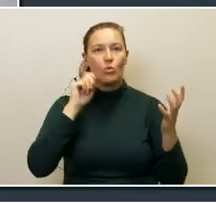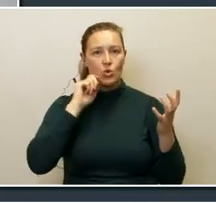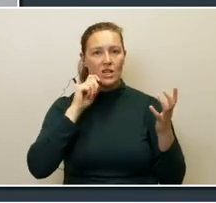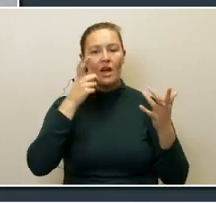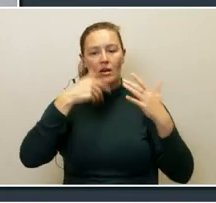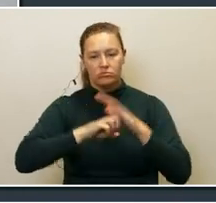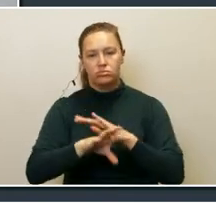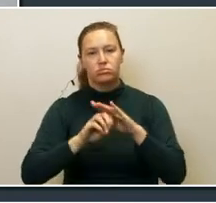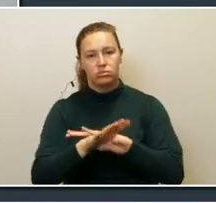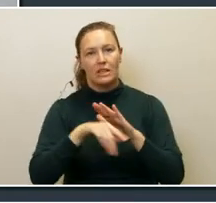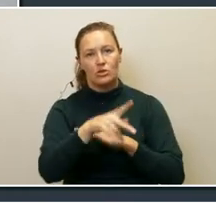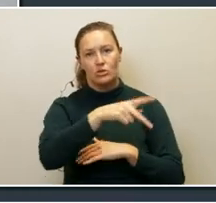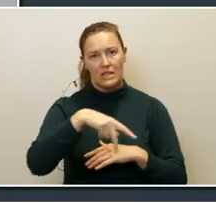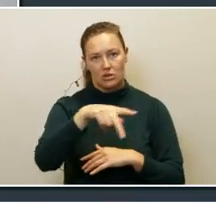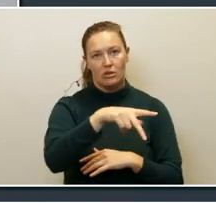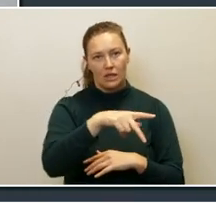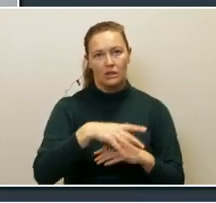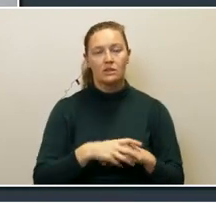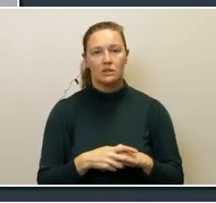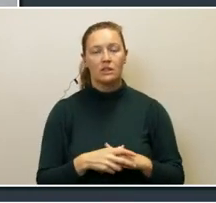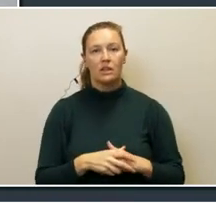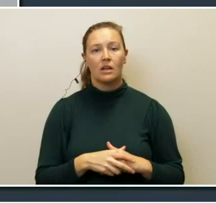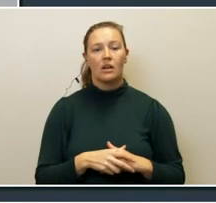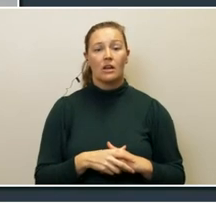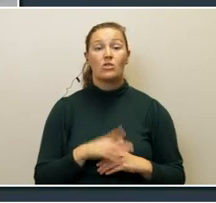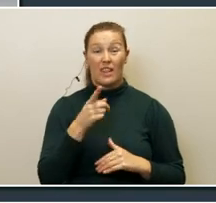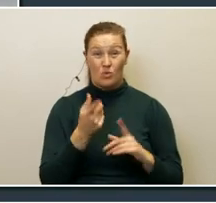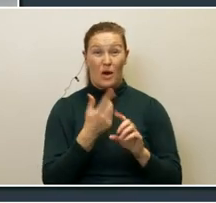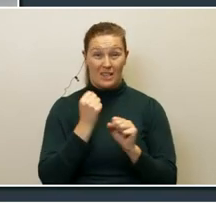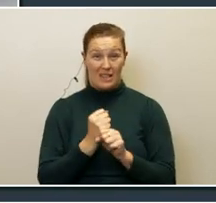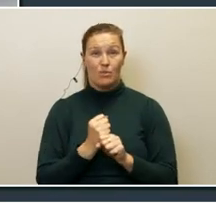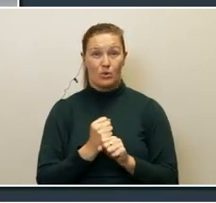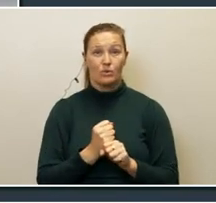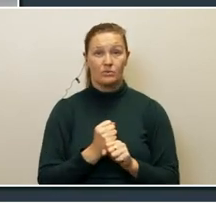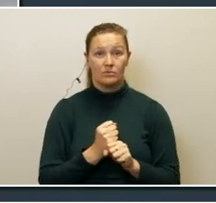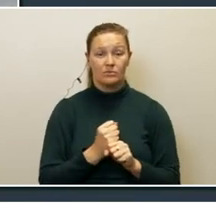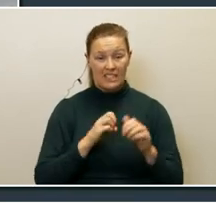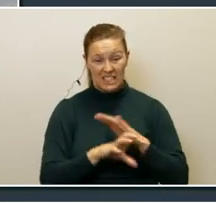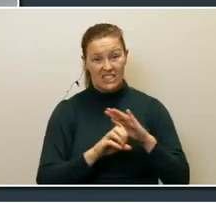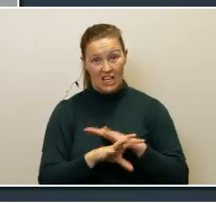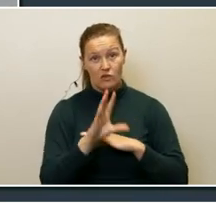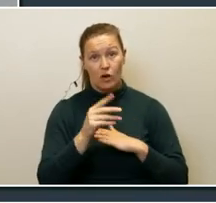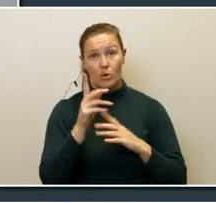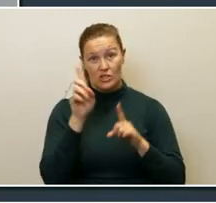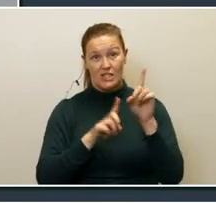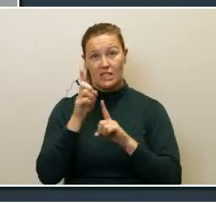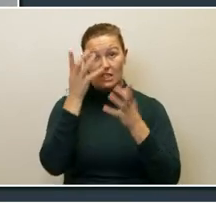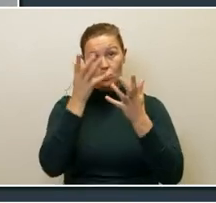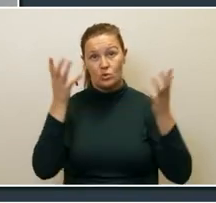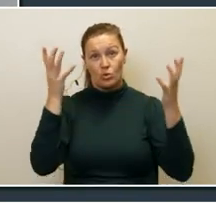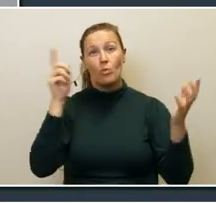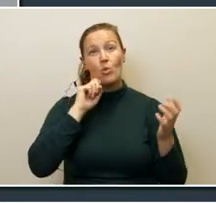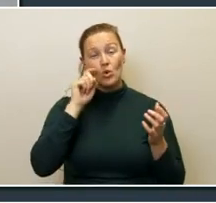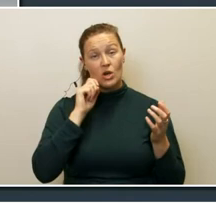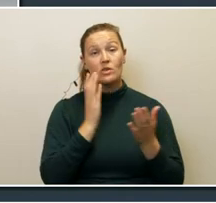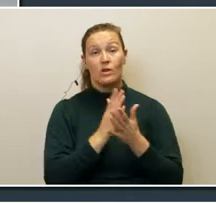discharged to the receiving water. And that is just one example of the contaminants that are discharged in urban stormwater. So I'd